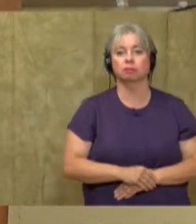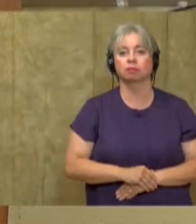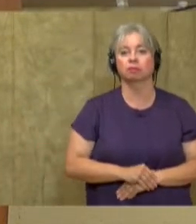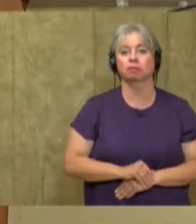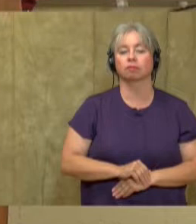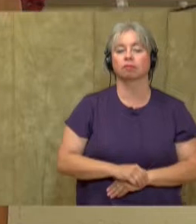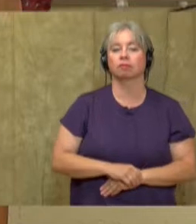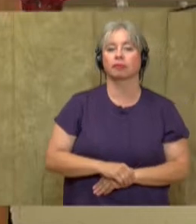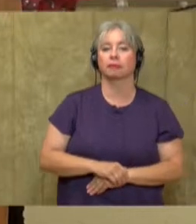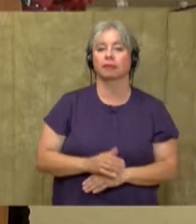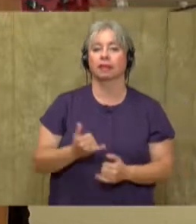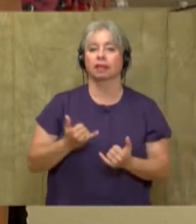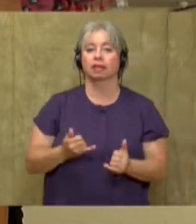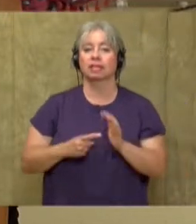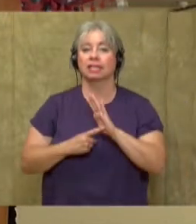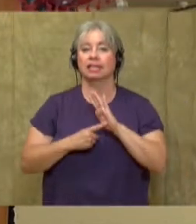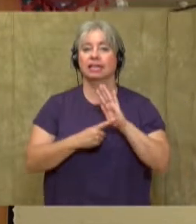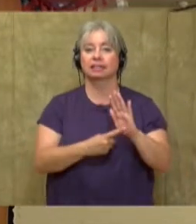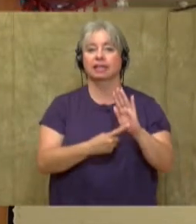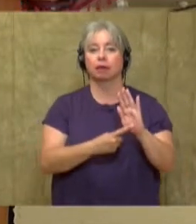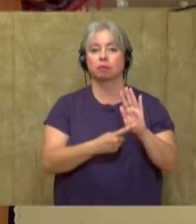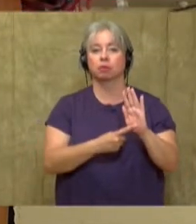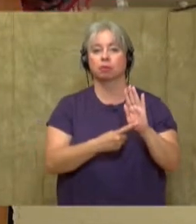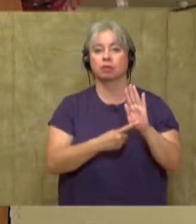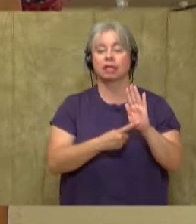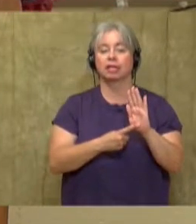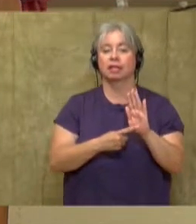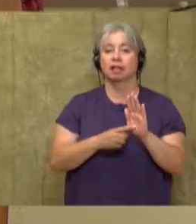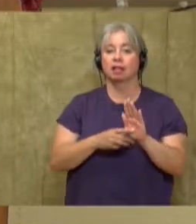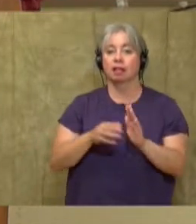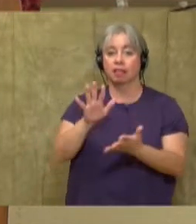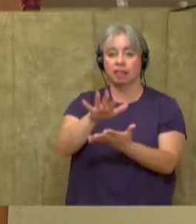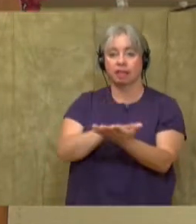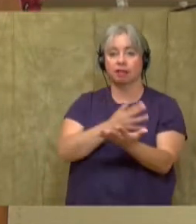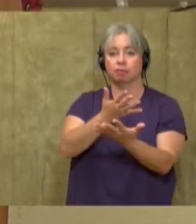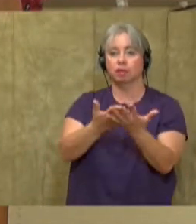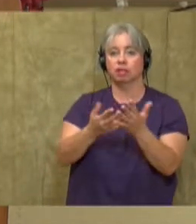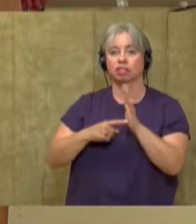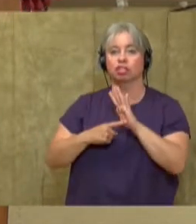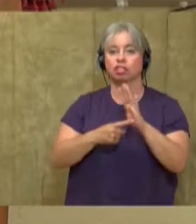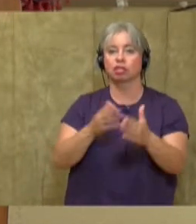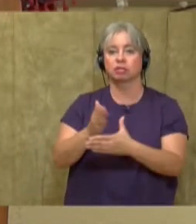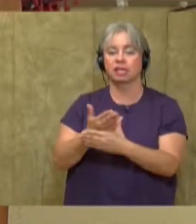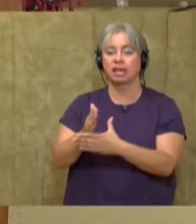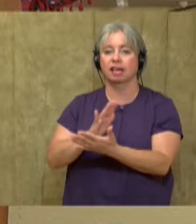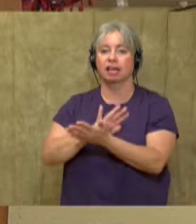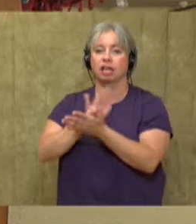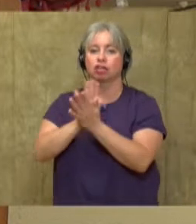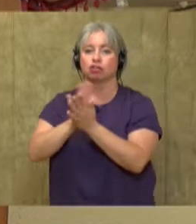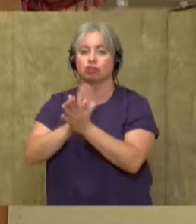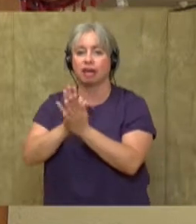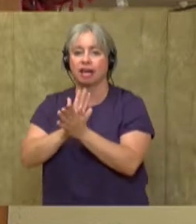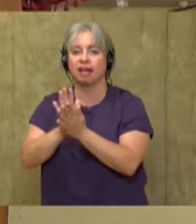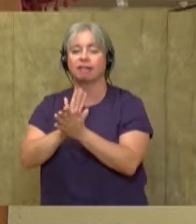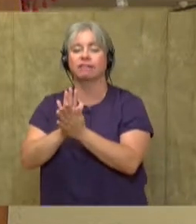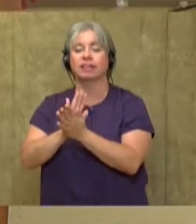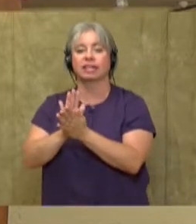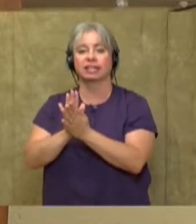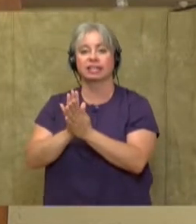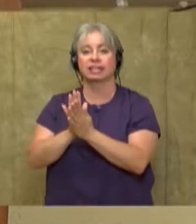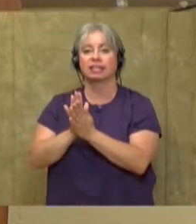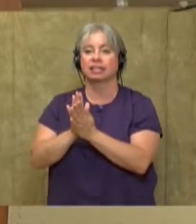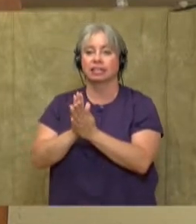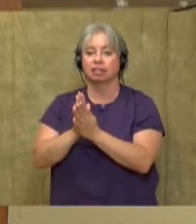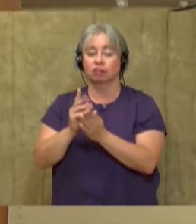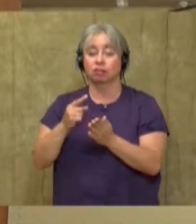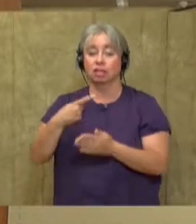So let's look at this example. The scatter plot below shows the average traffic volume. Well, we were talking about volume last